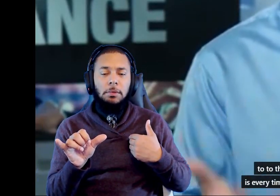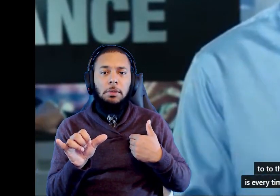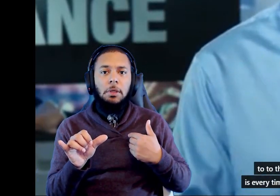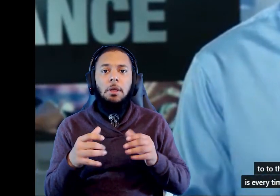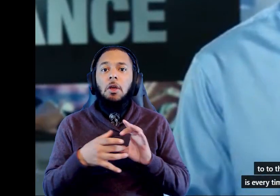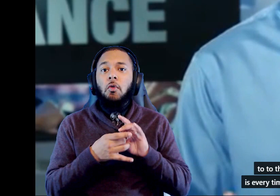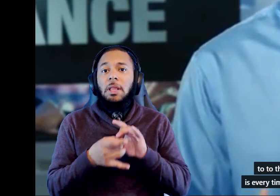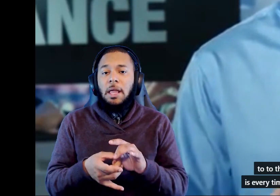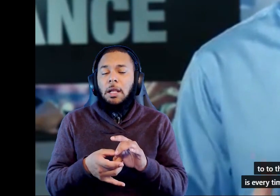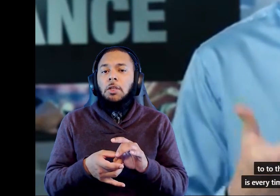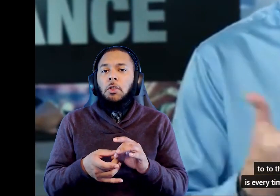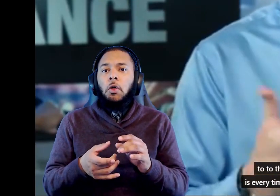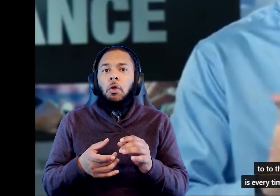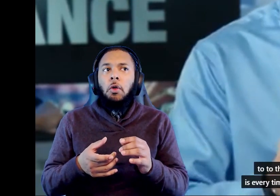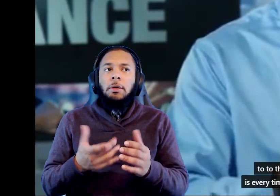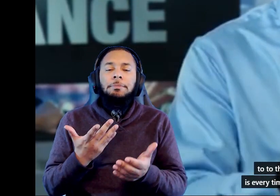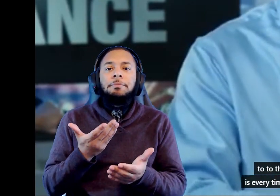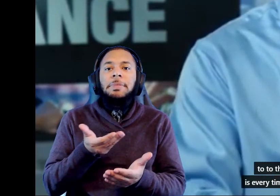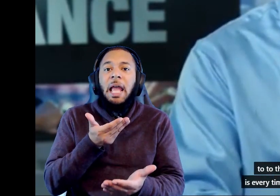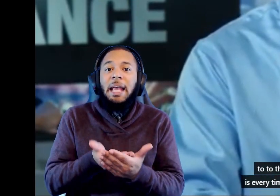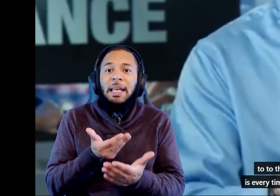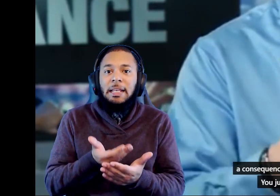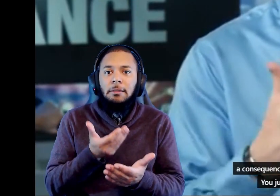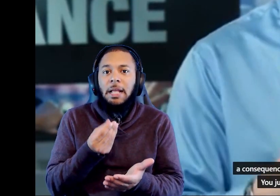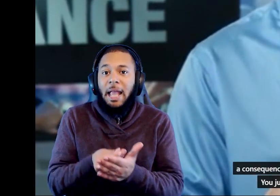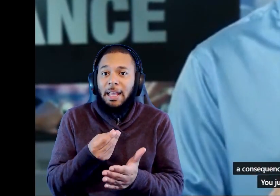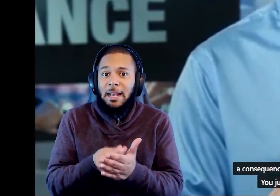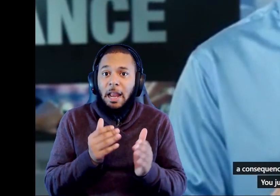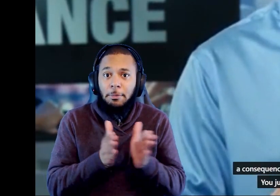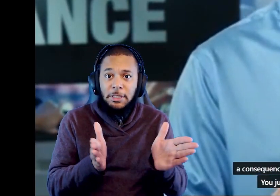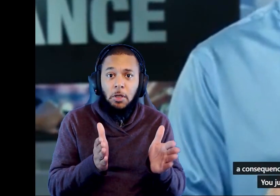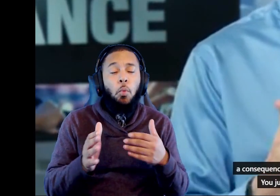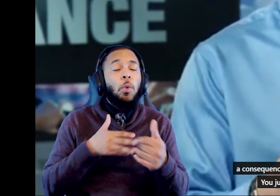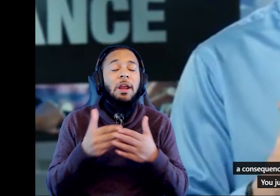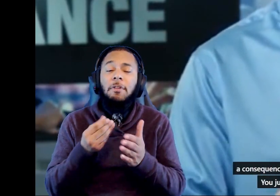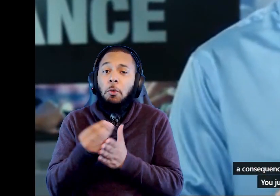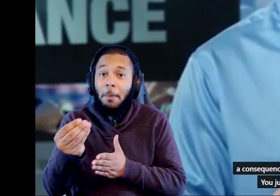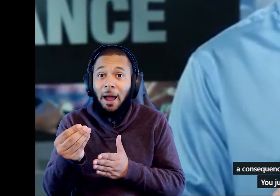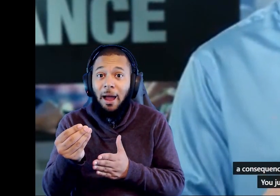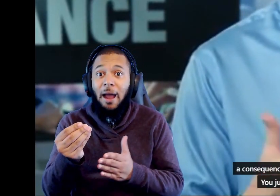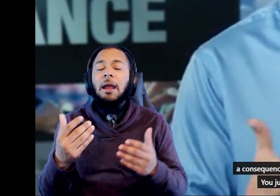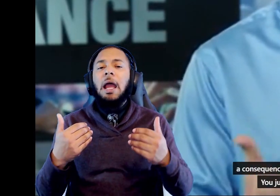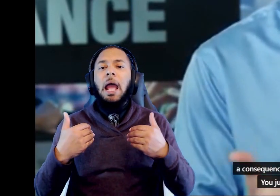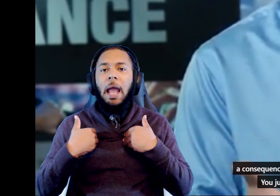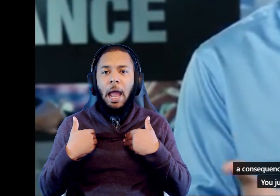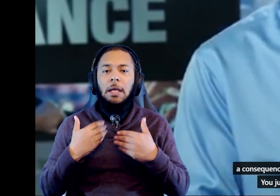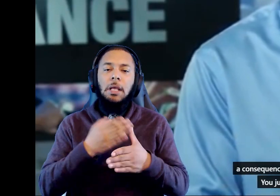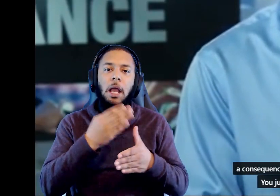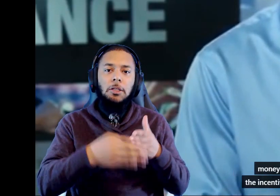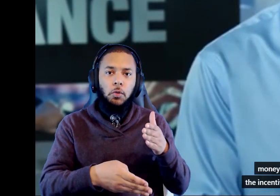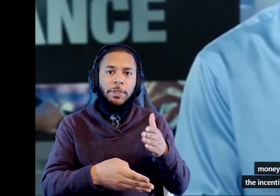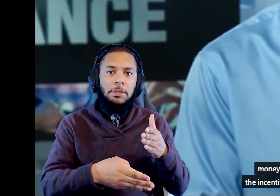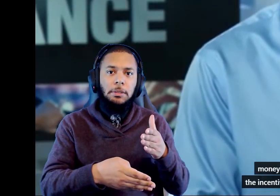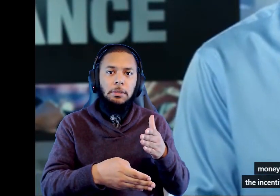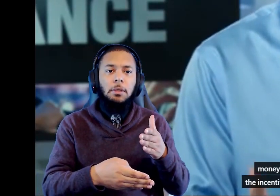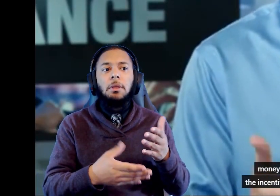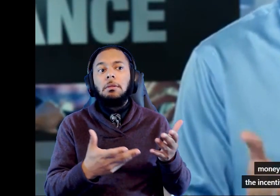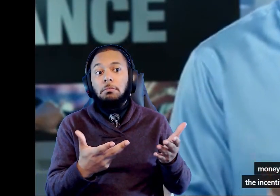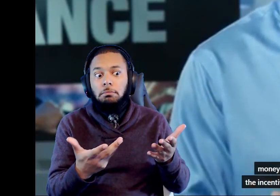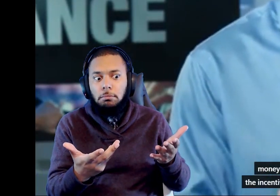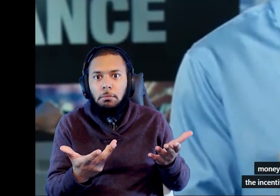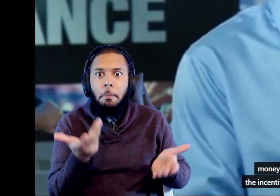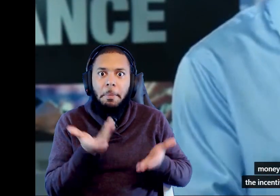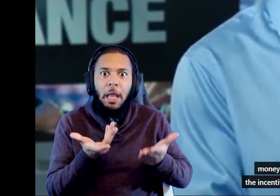economy, to economics, is every time you buy something, there's a consequence to that. And the consequence is you just gave up some of your money